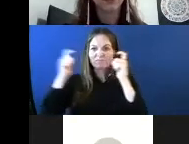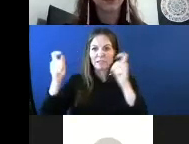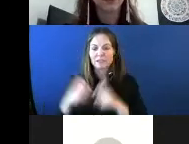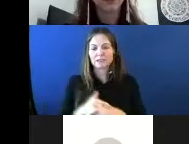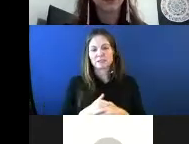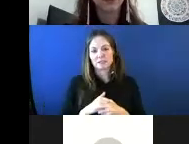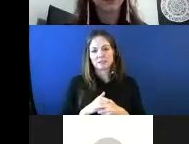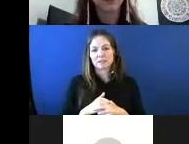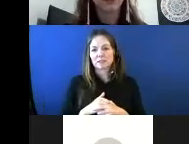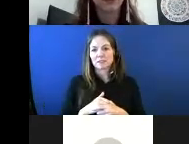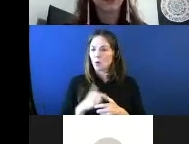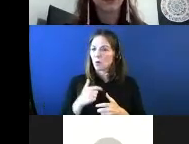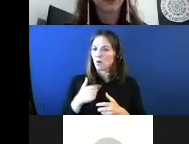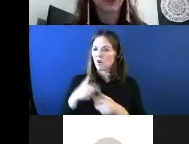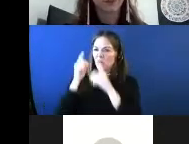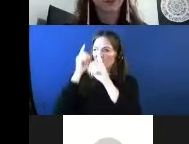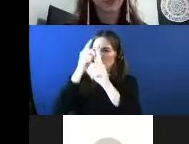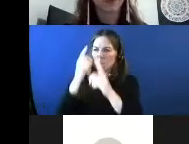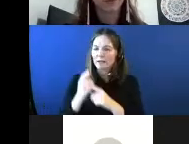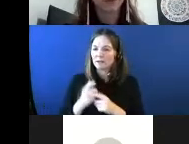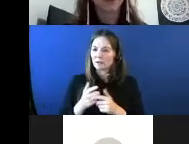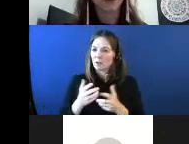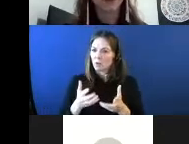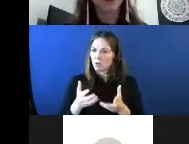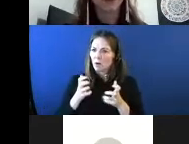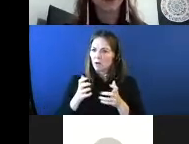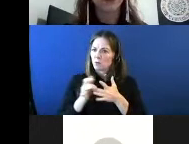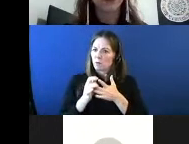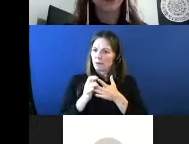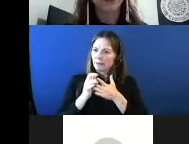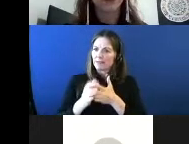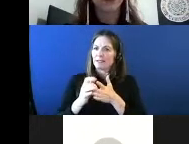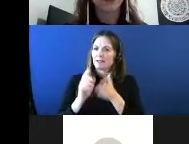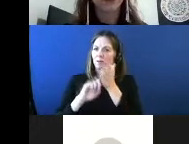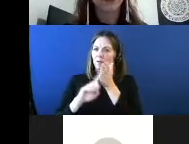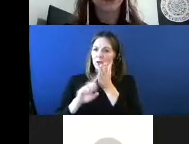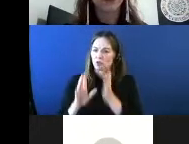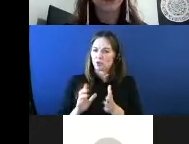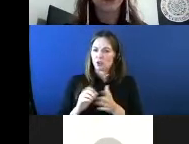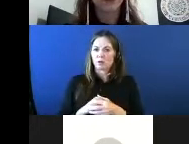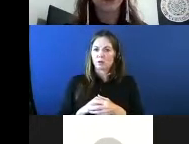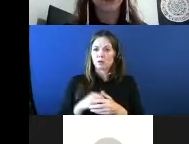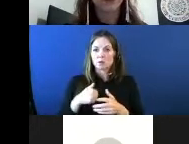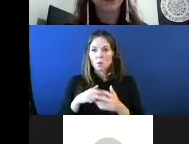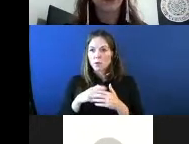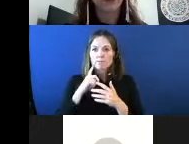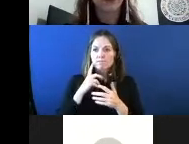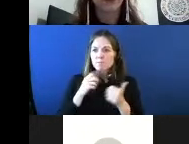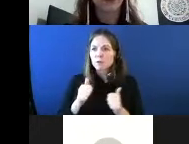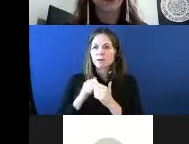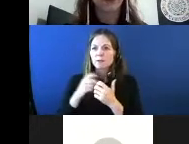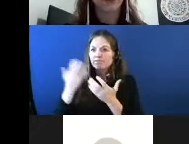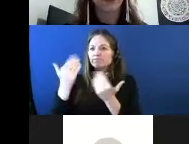we plan to lead research ourselves within our team. And so we actively pursue research grants. We've been